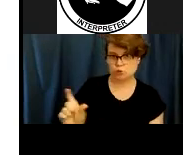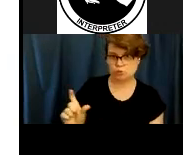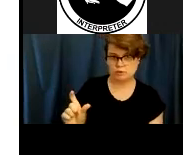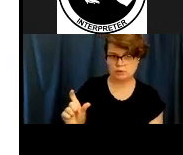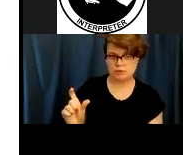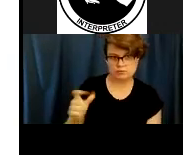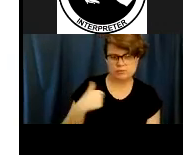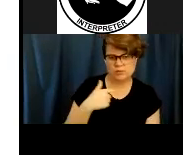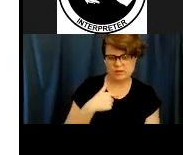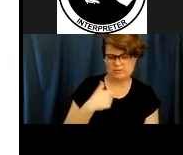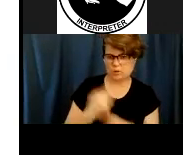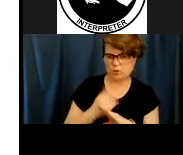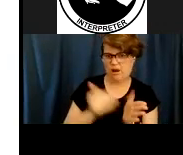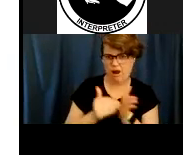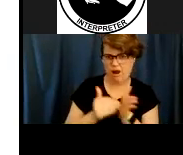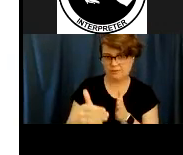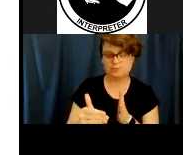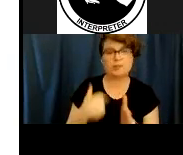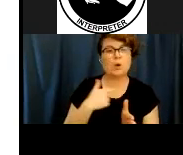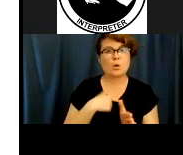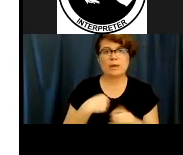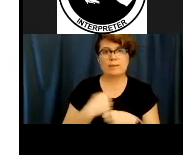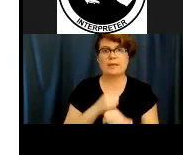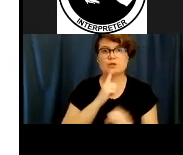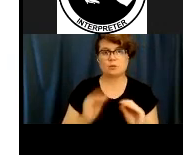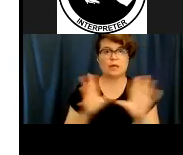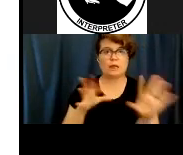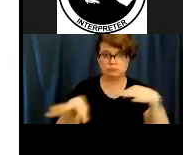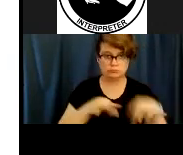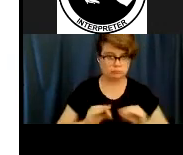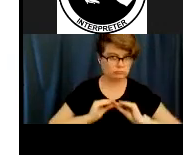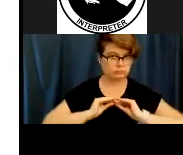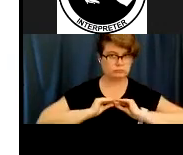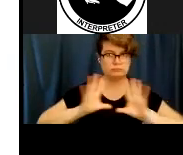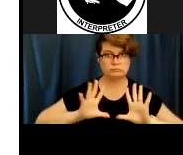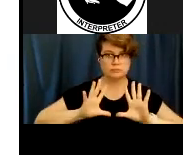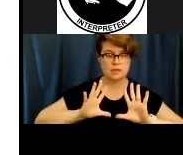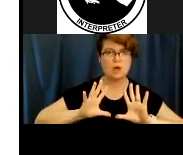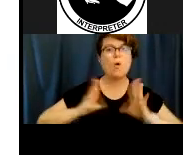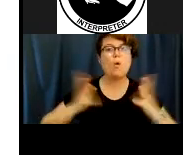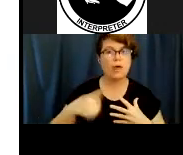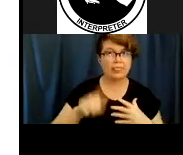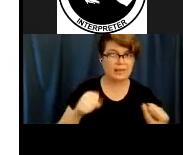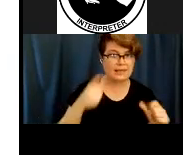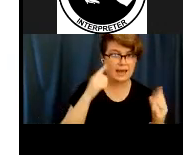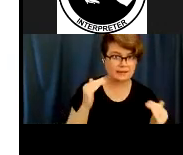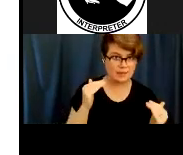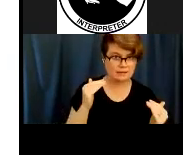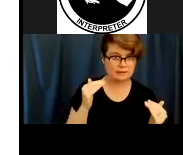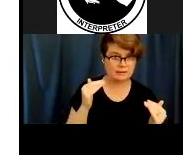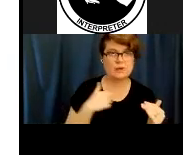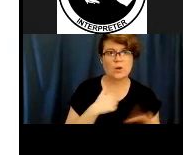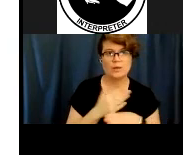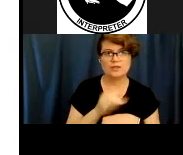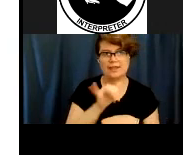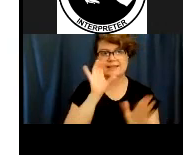most consistently, we really spell out and make clear to folks, what they can expect. So we shared this